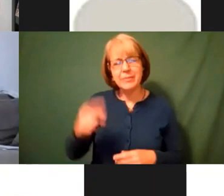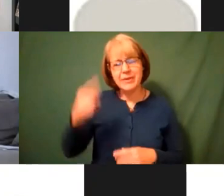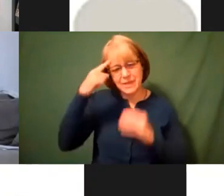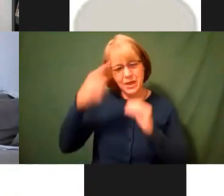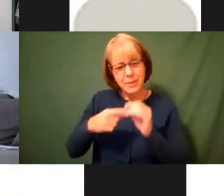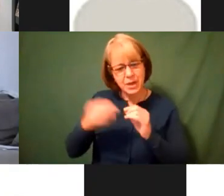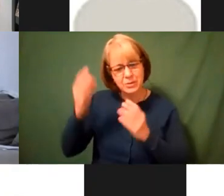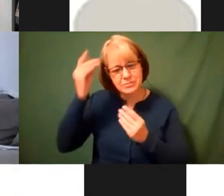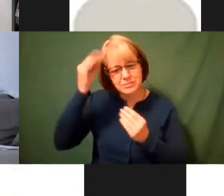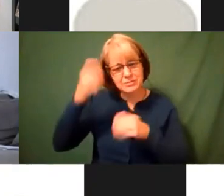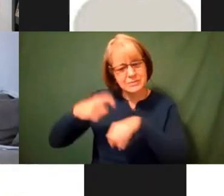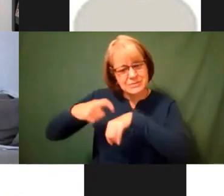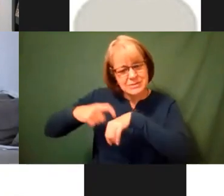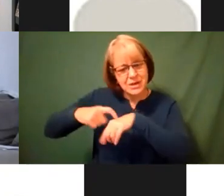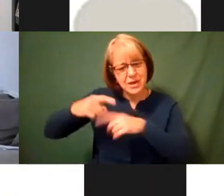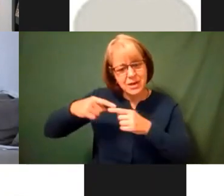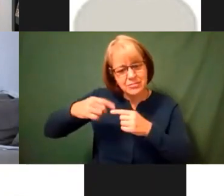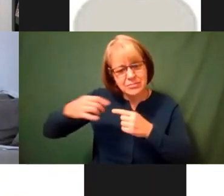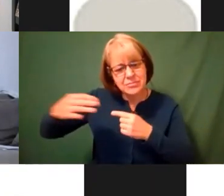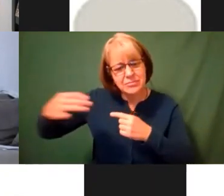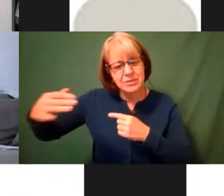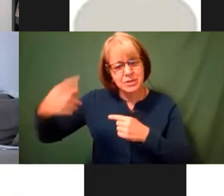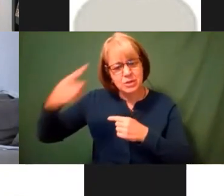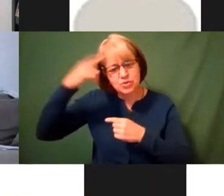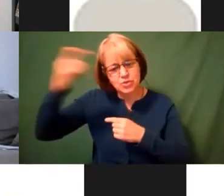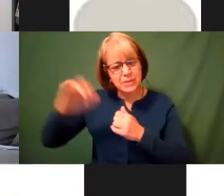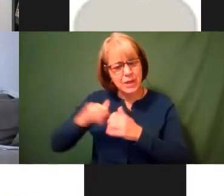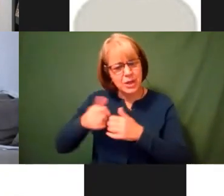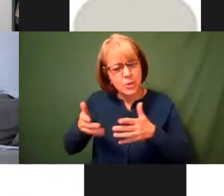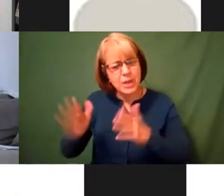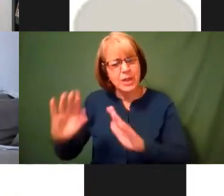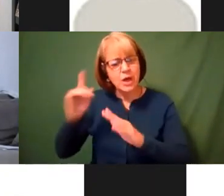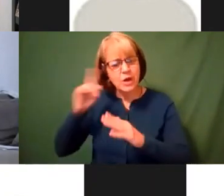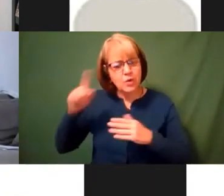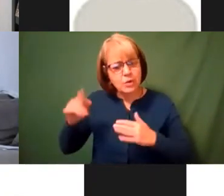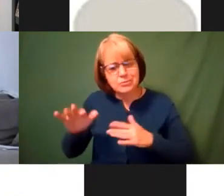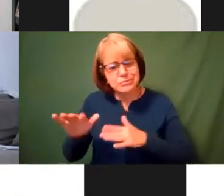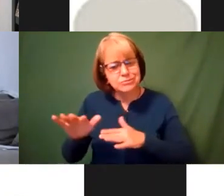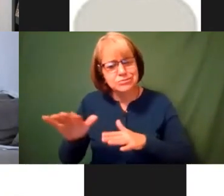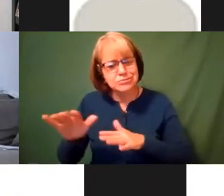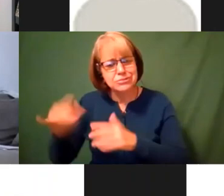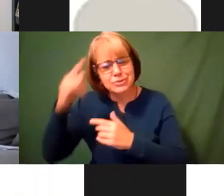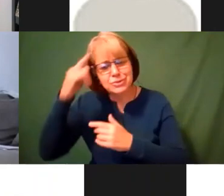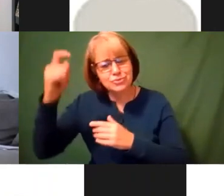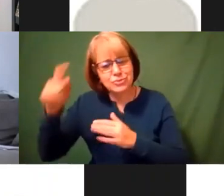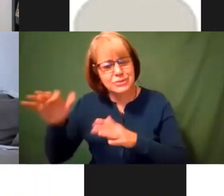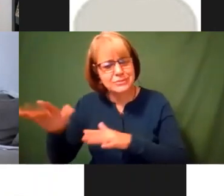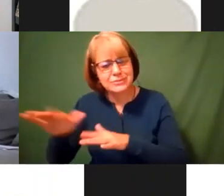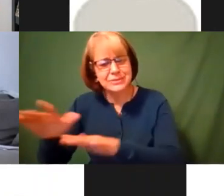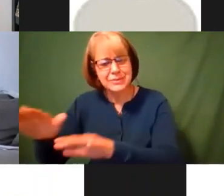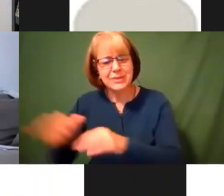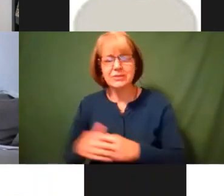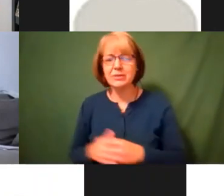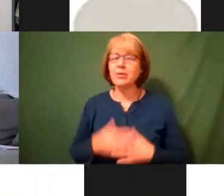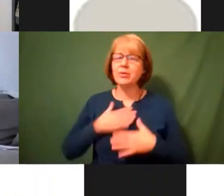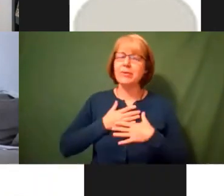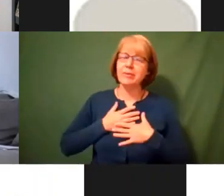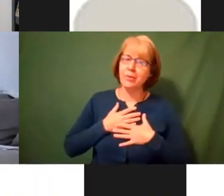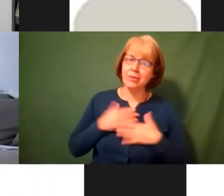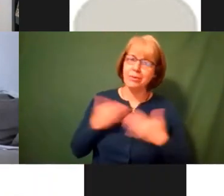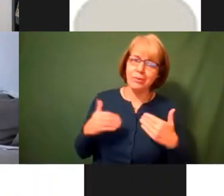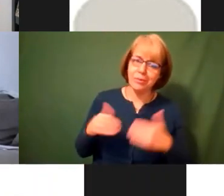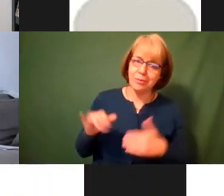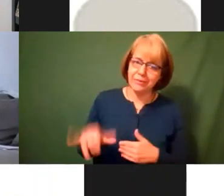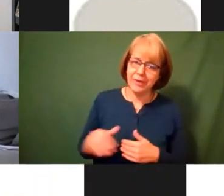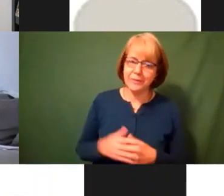dreaming. So how do we make space for that, right? In the change. Well, I could say, oh my Lord. No. Yes.